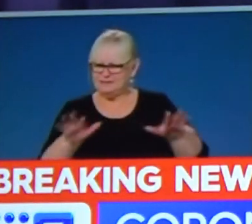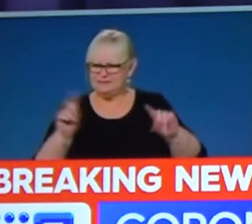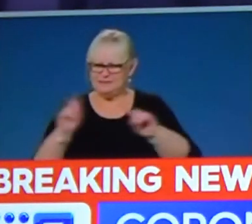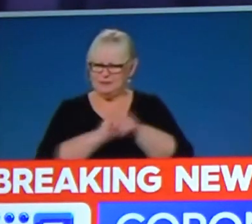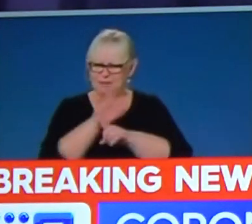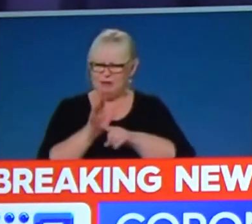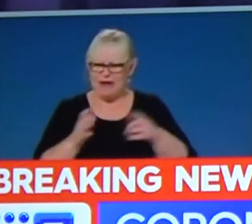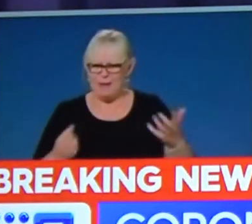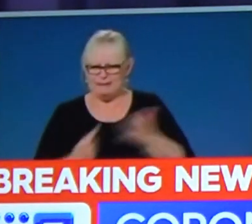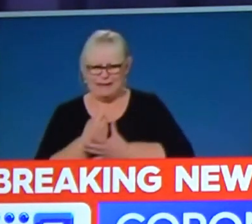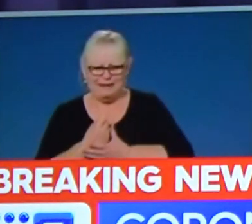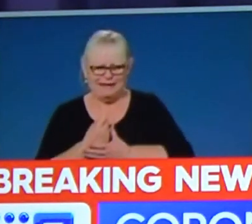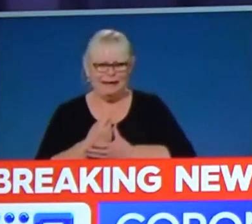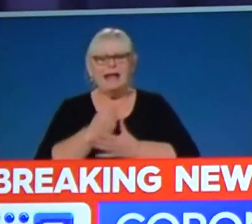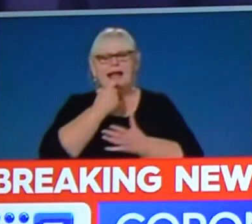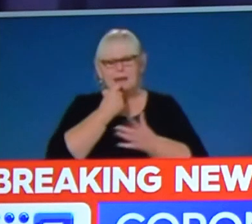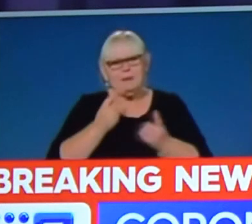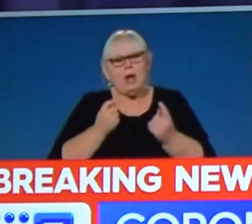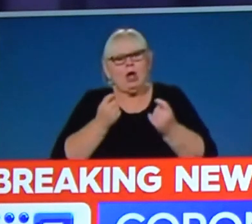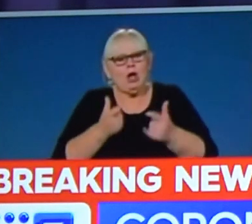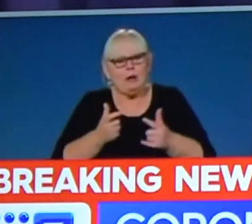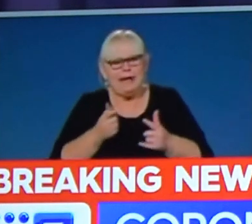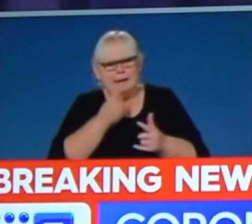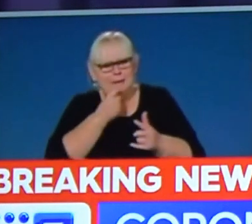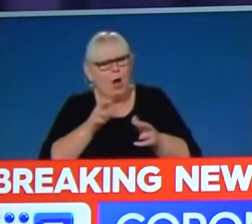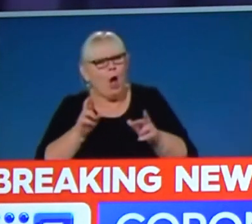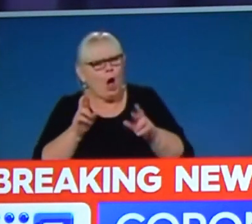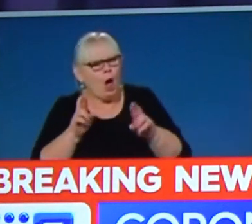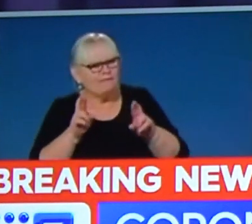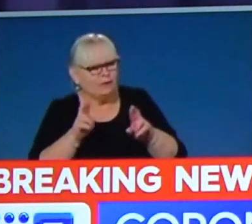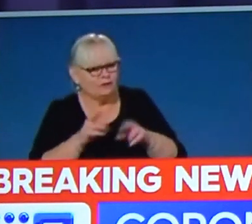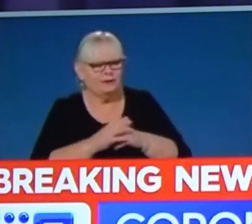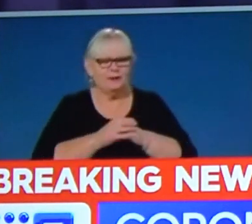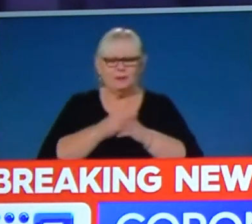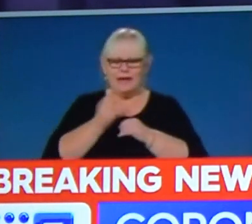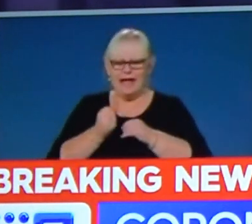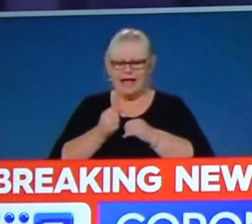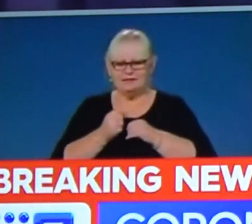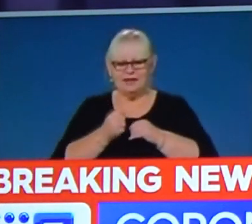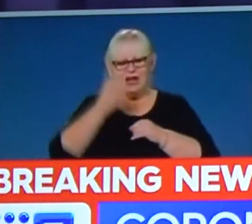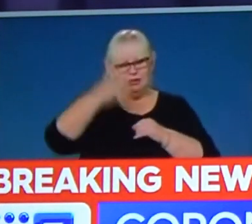a sense of some early hopeful signs. We've got an outbreak of